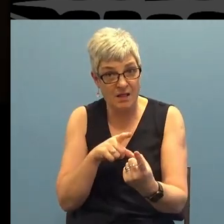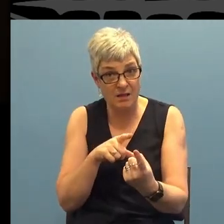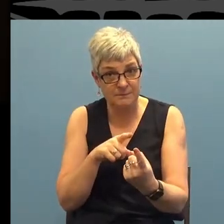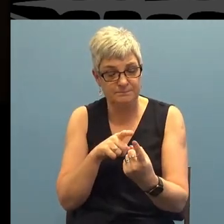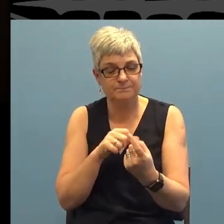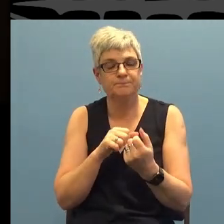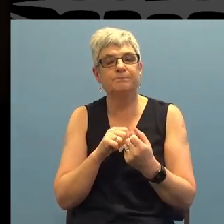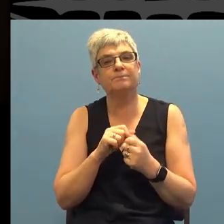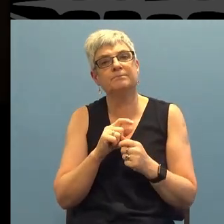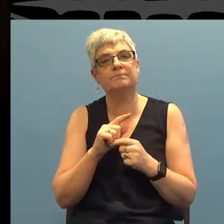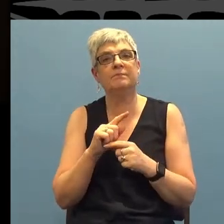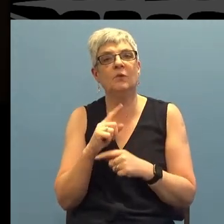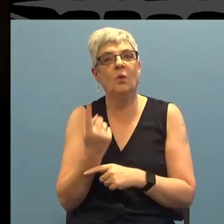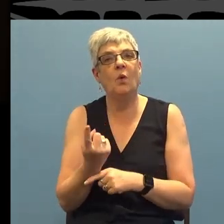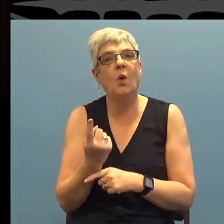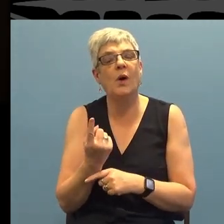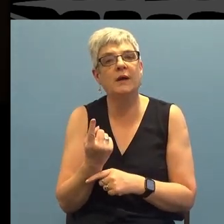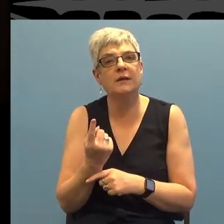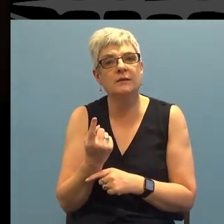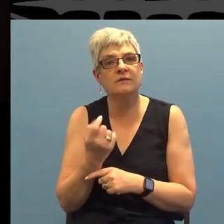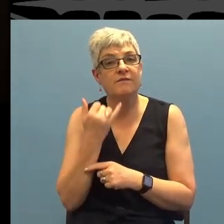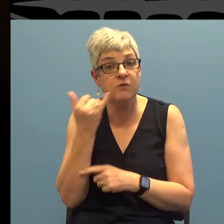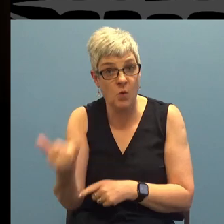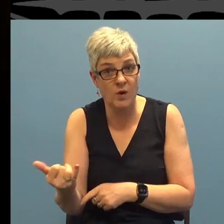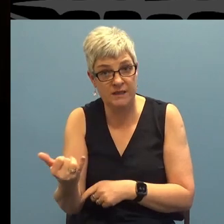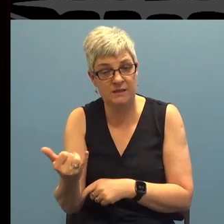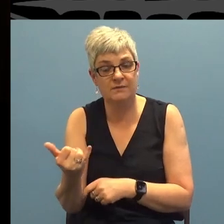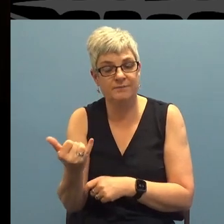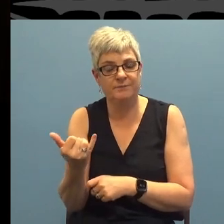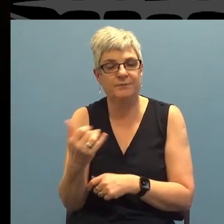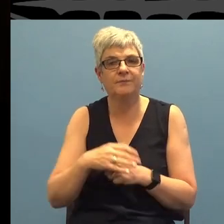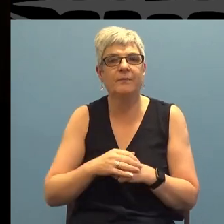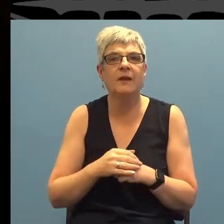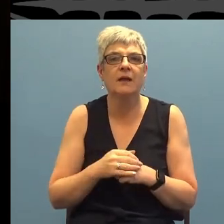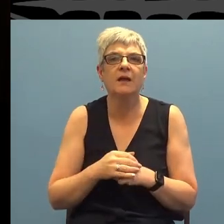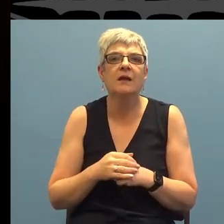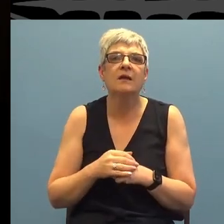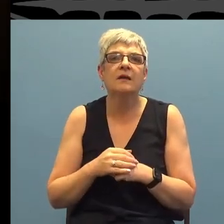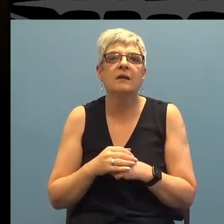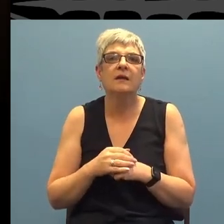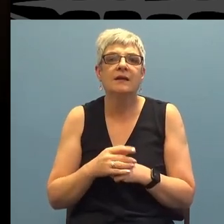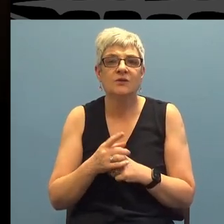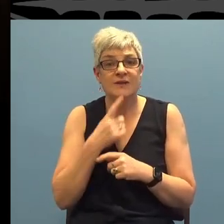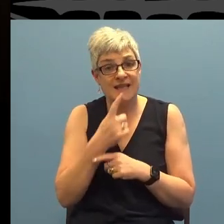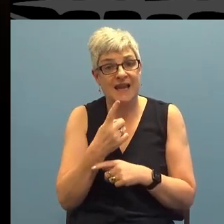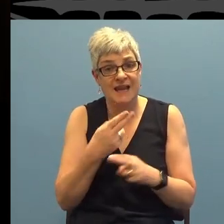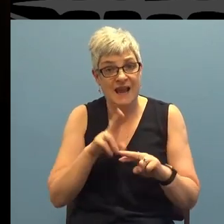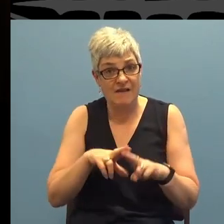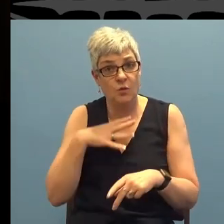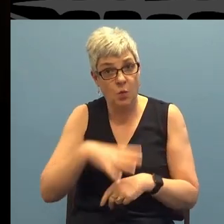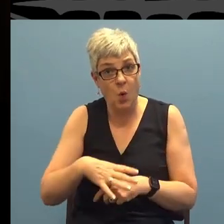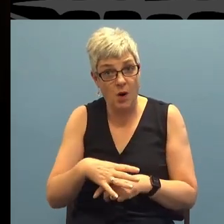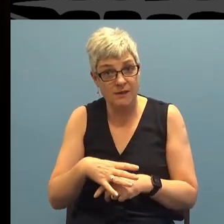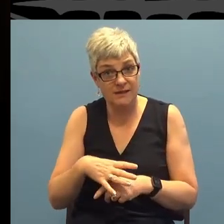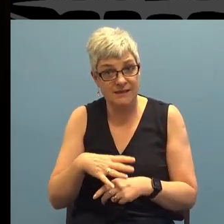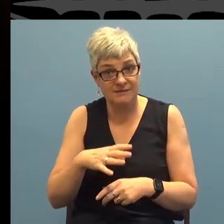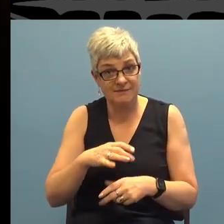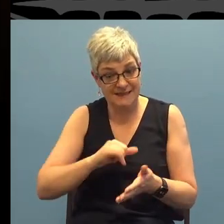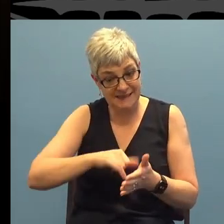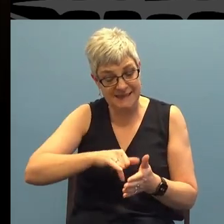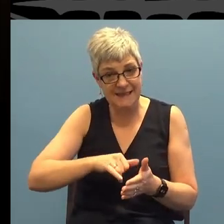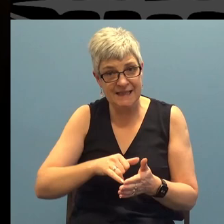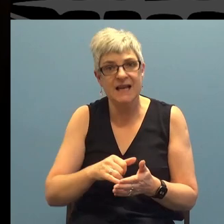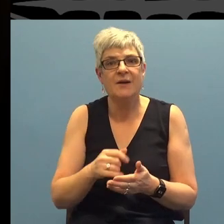minister@claremontparishchurch.co.uk, or telephone me at the manse, 248526, to say if you wish another copy. We're suggesting a donation